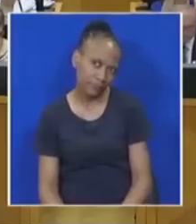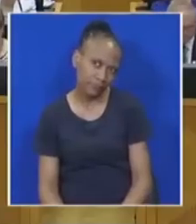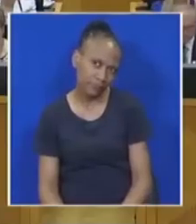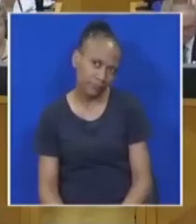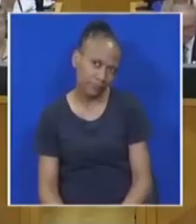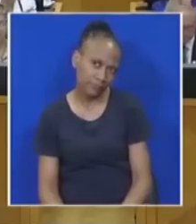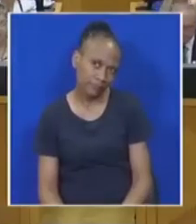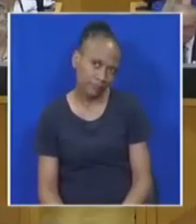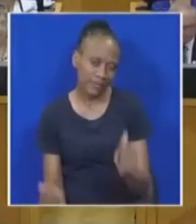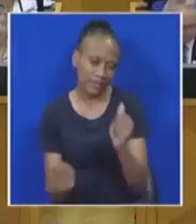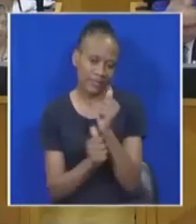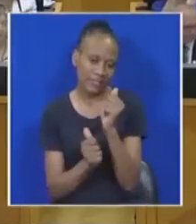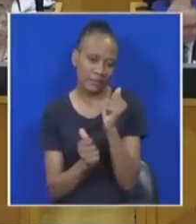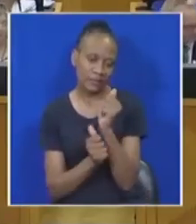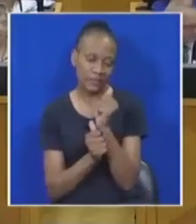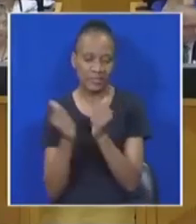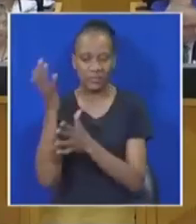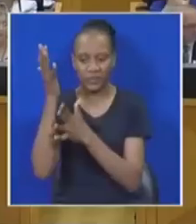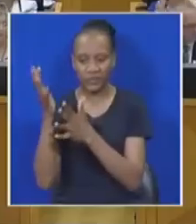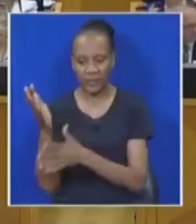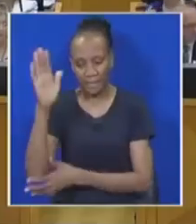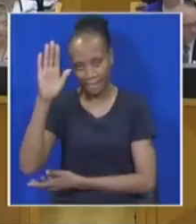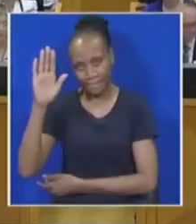Honorable Deputy Speaker.